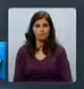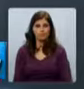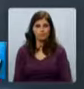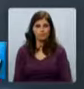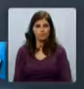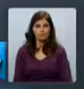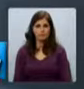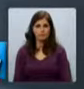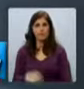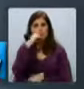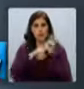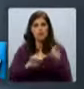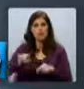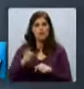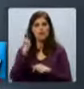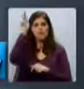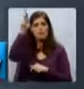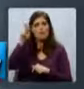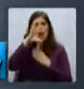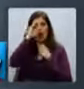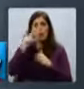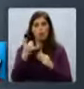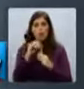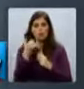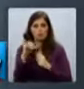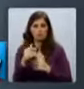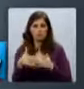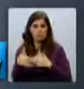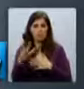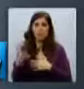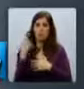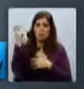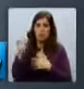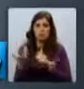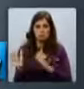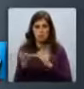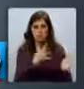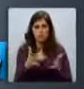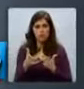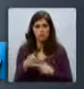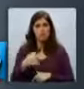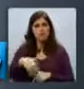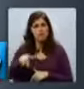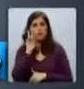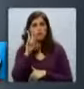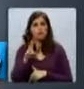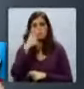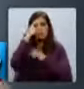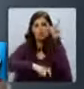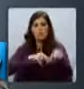people will probably be on the moon by in the 2020s. Not so long, 5 years. Since we're also we'll see people on